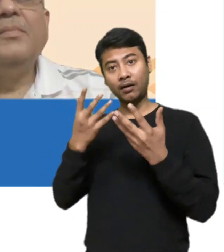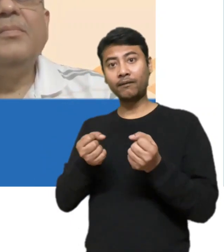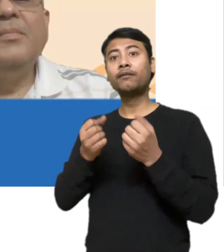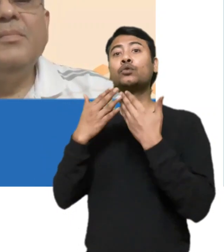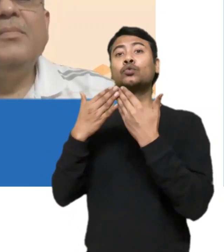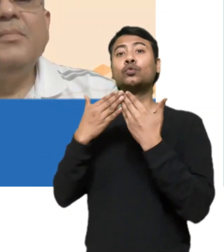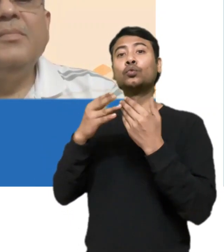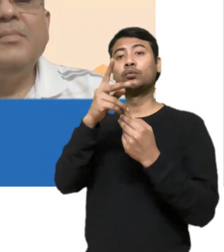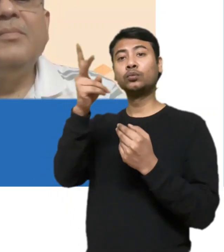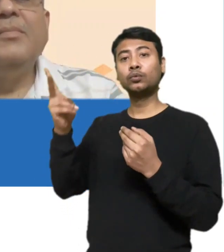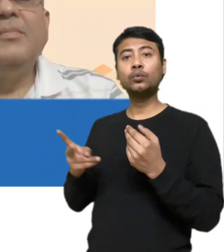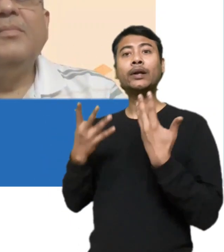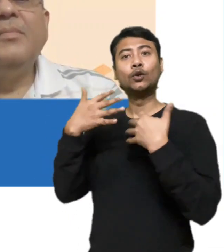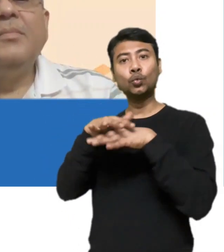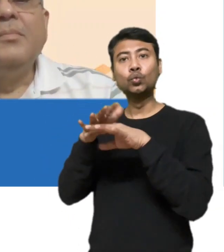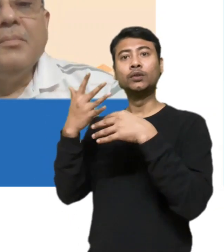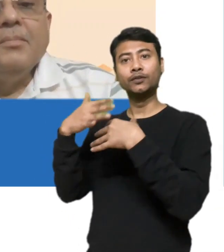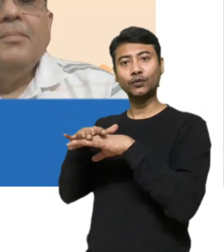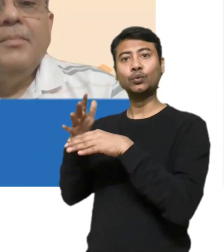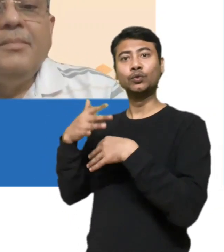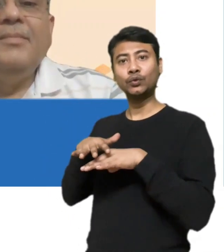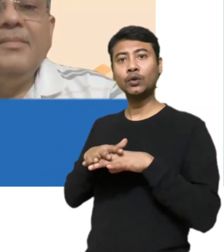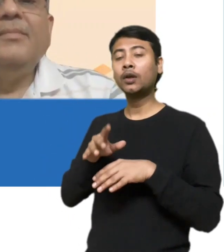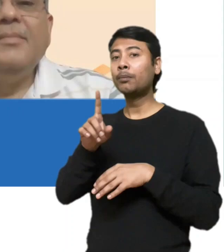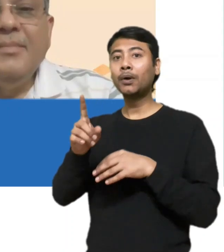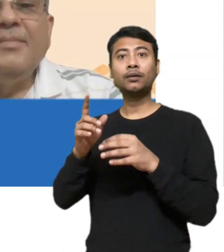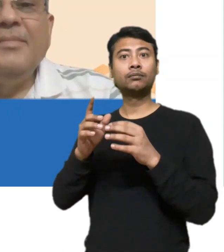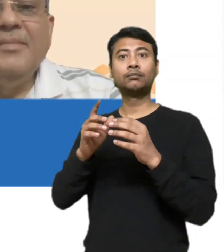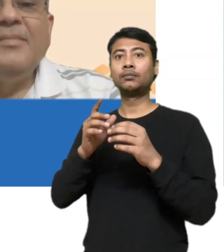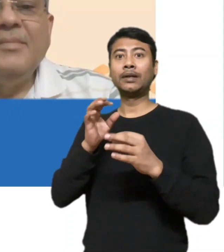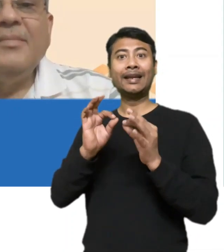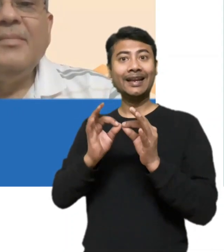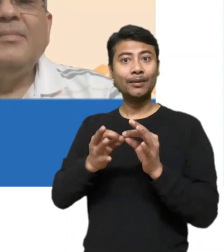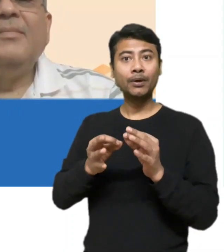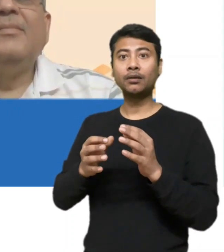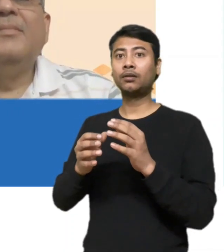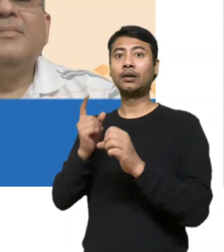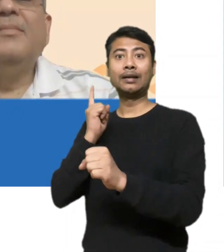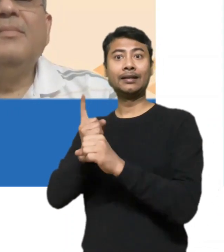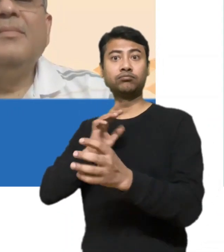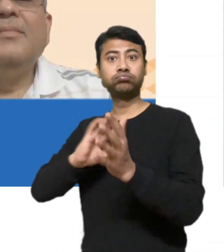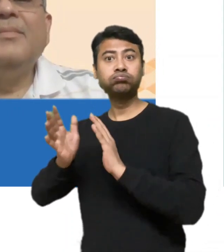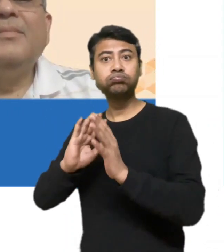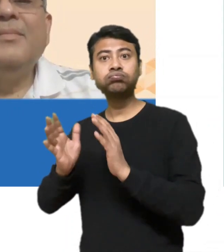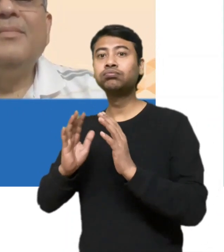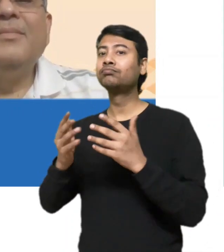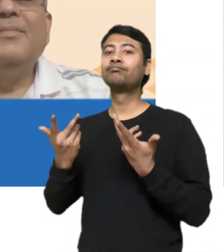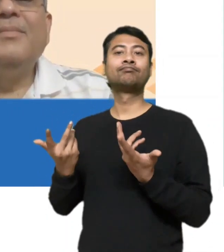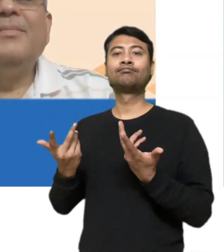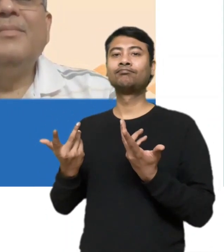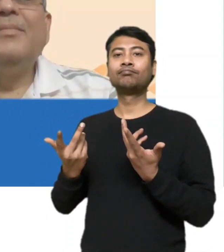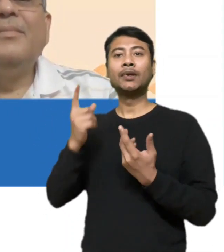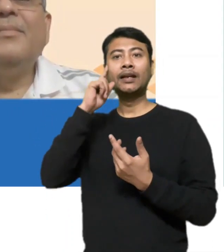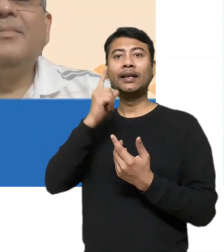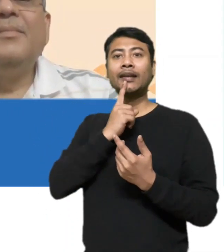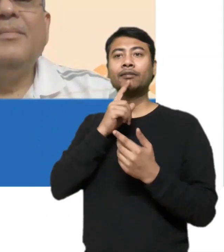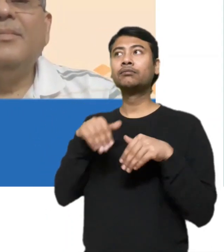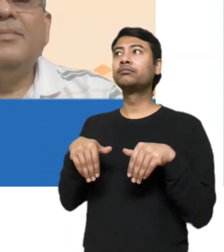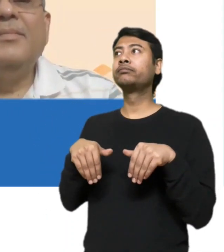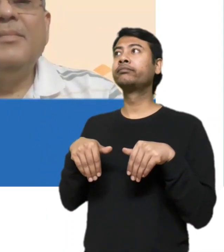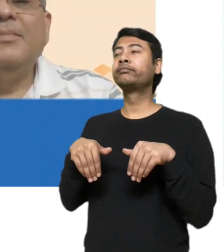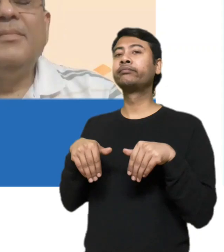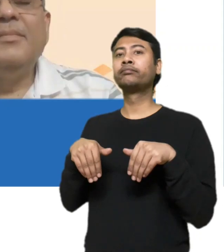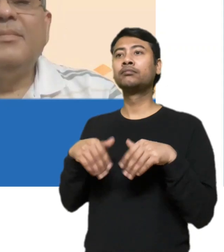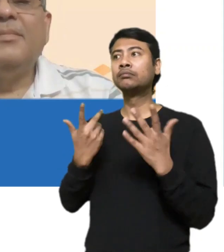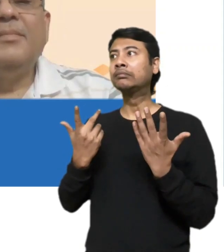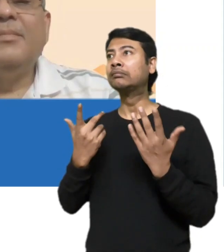have necessarily sign language interpreter trained teachers. So these people, the deaf will have to sit at the back of the class and